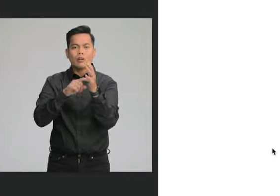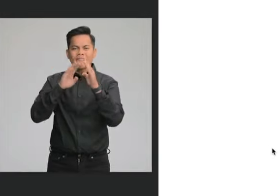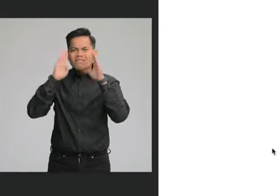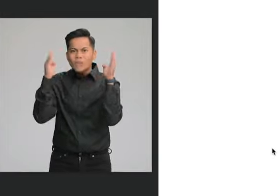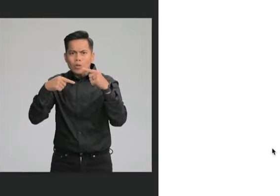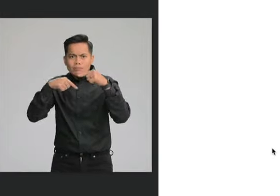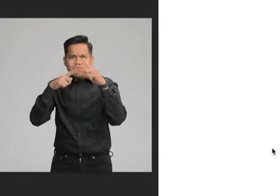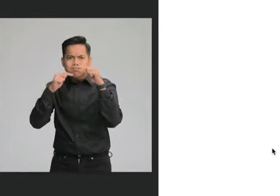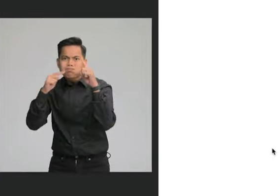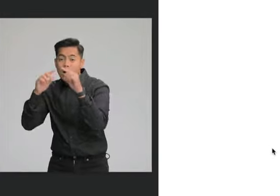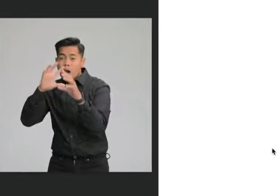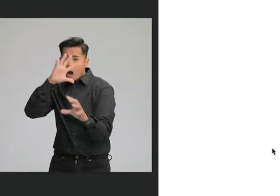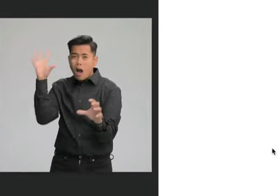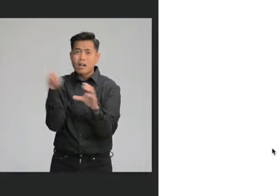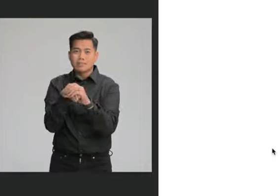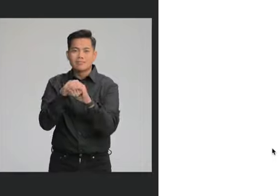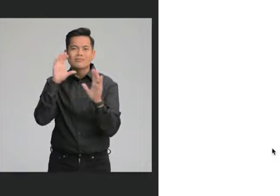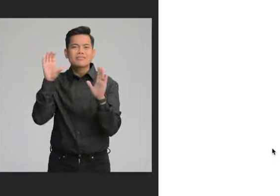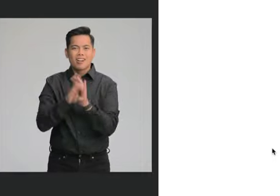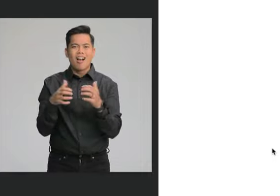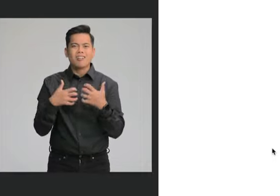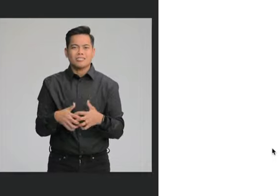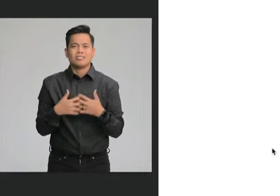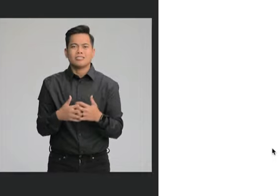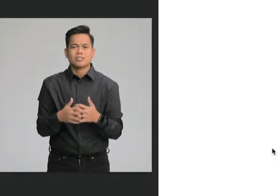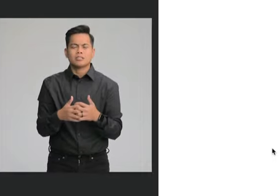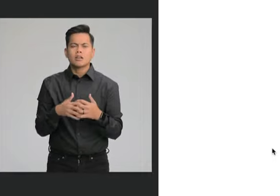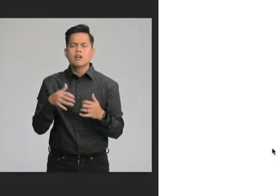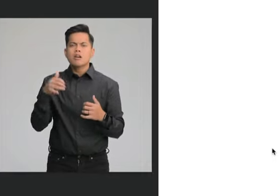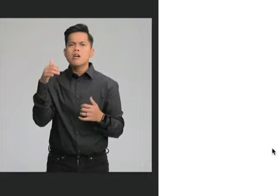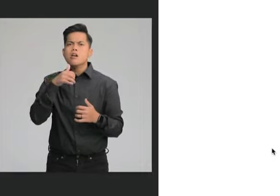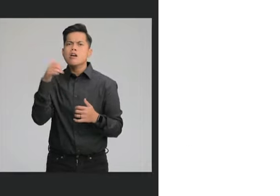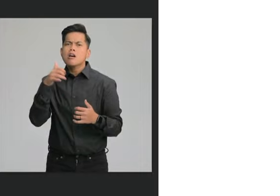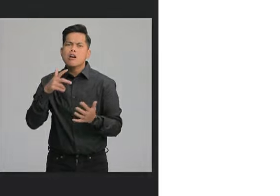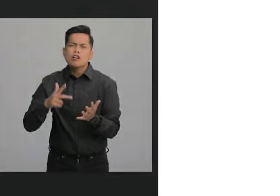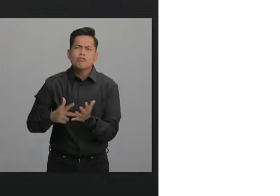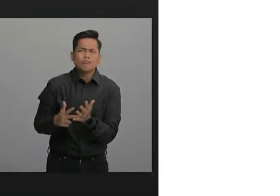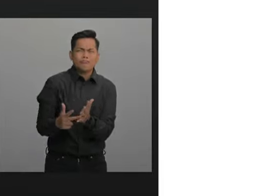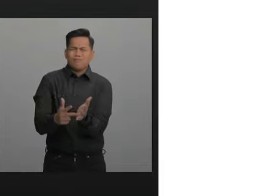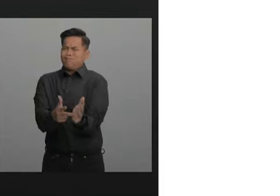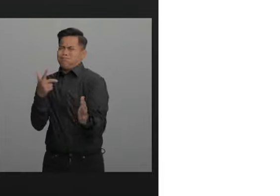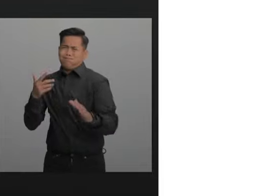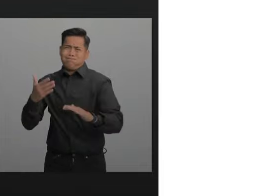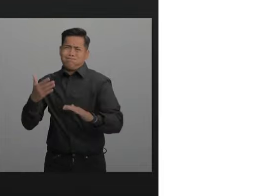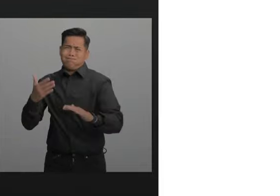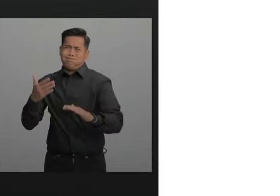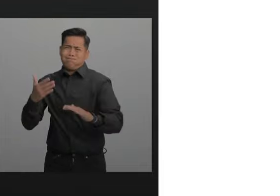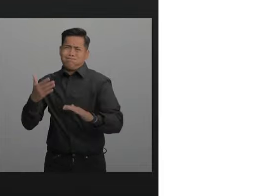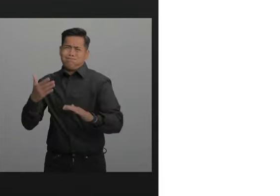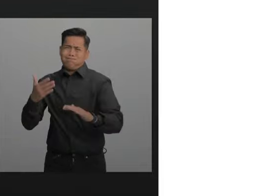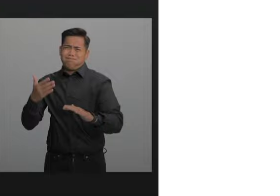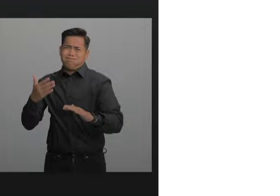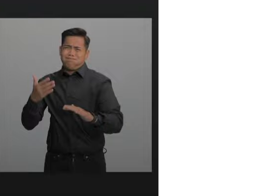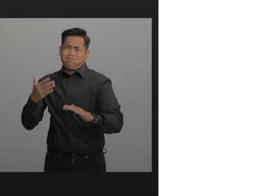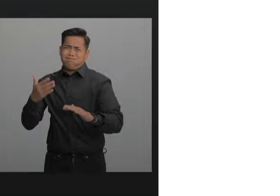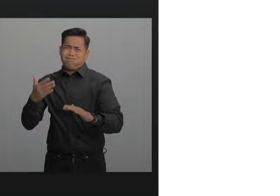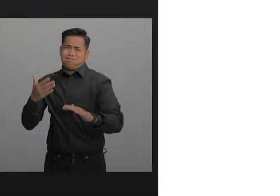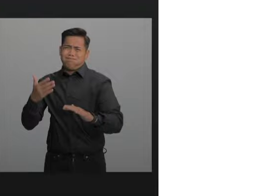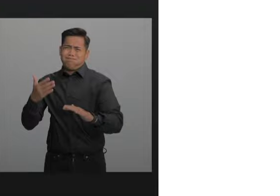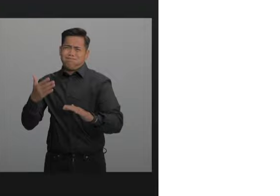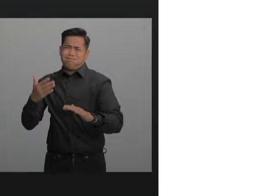pixels, and together with the photonic engine, delivers a massive up to 3x improvement. Okay, that's